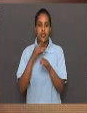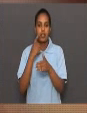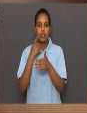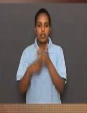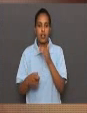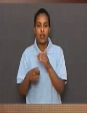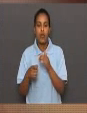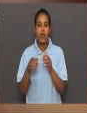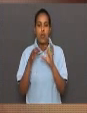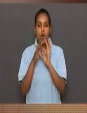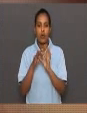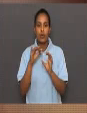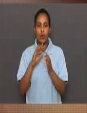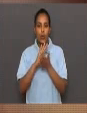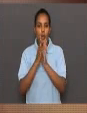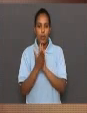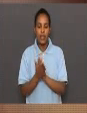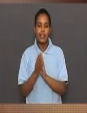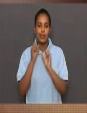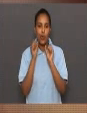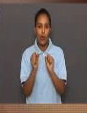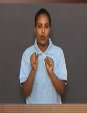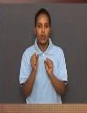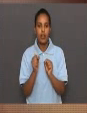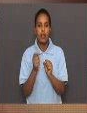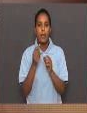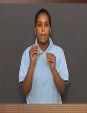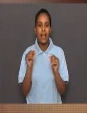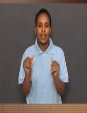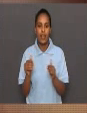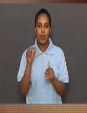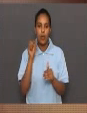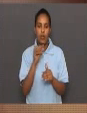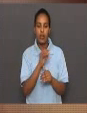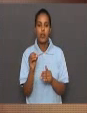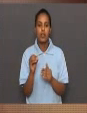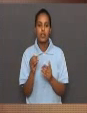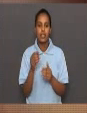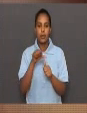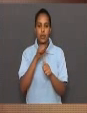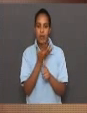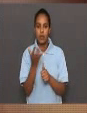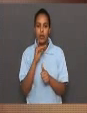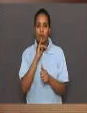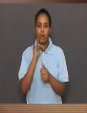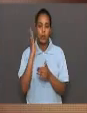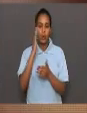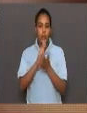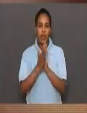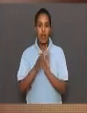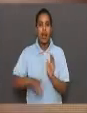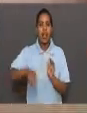the resultant bond will be stronger, and the melting point of the substance will be